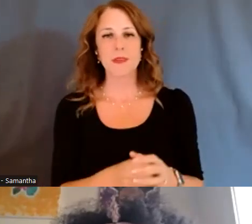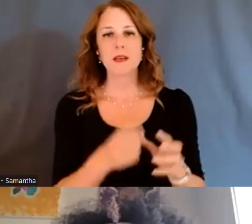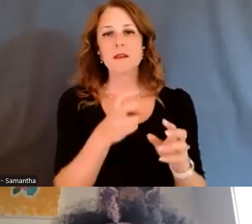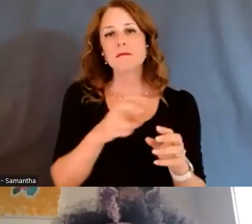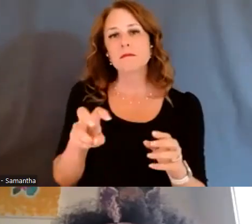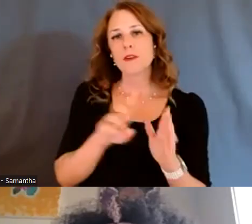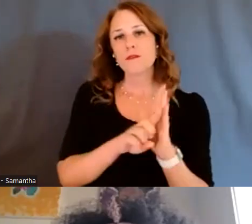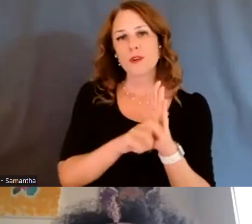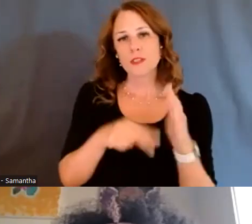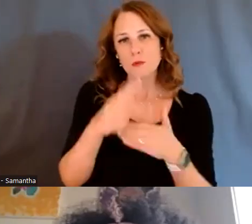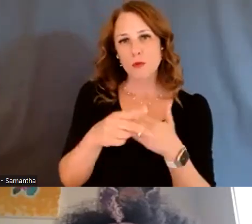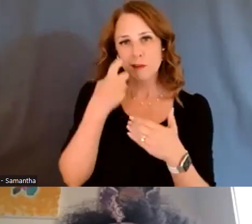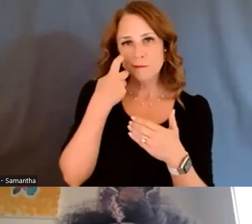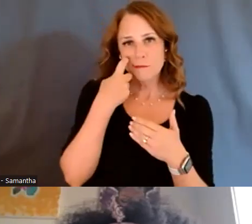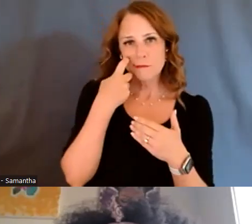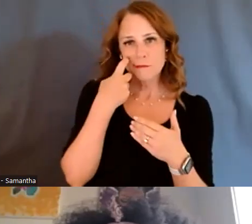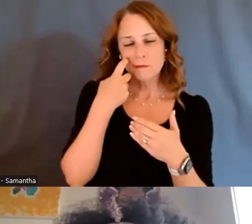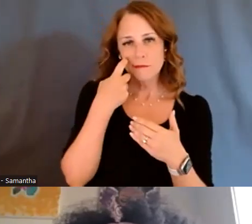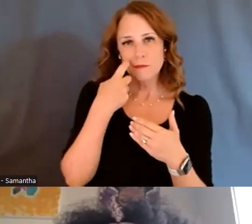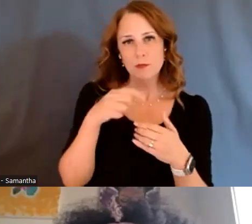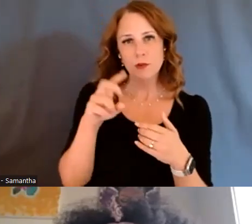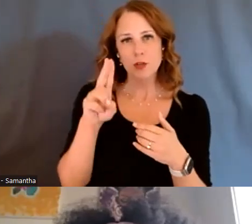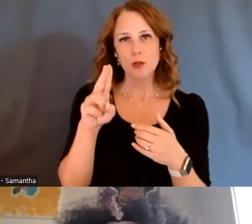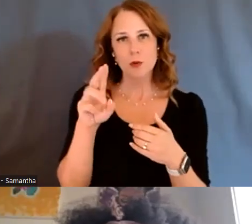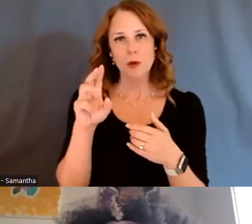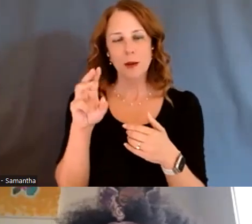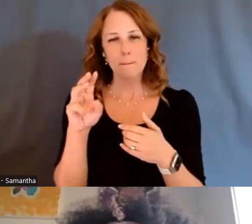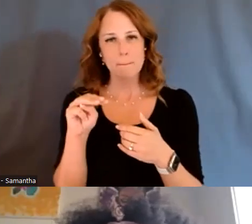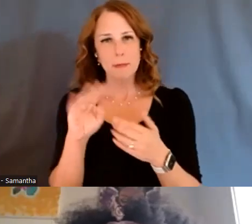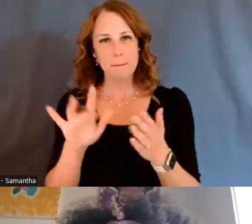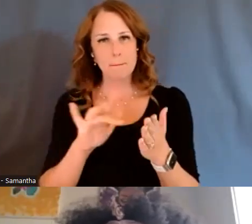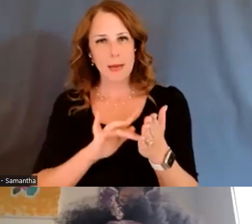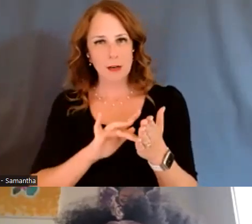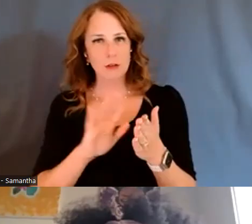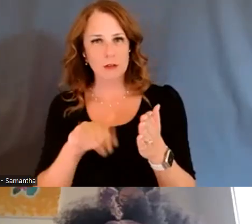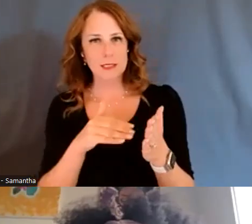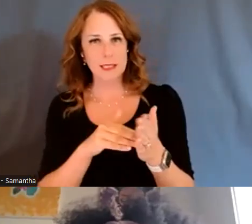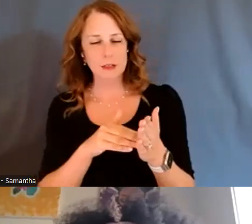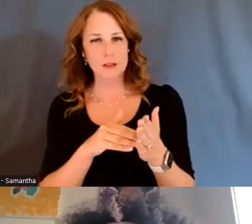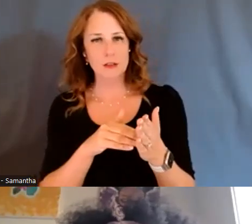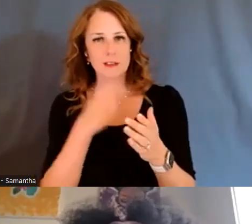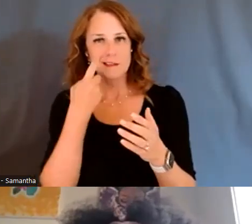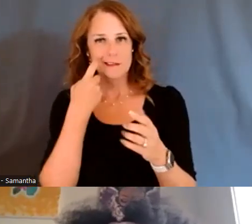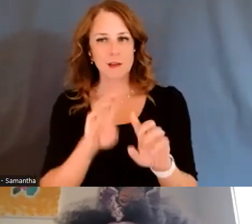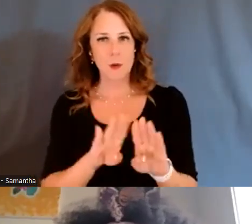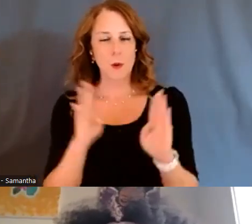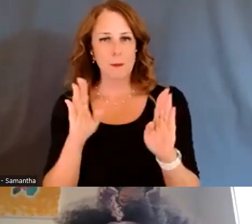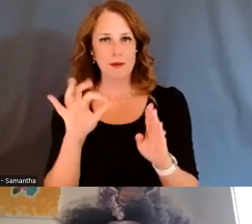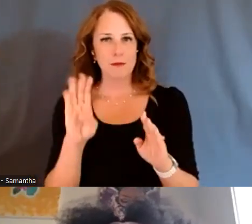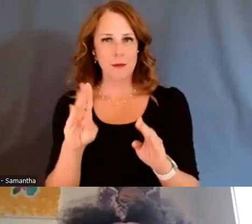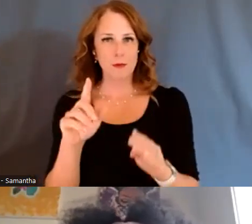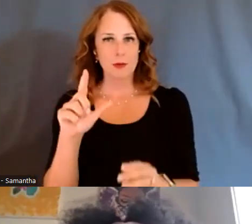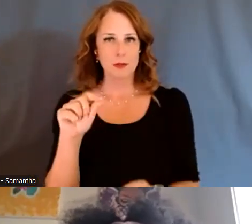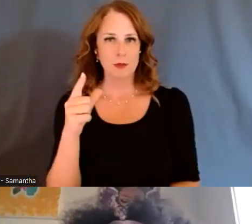program to the Aberdeen Medical Center campus, which was recently opened in February